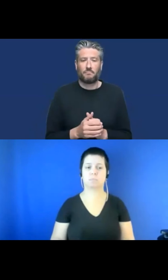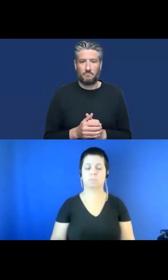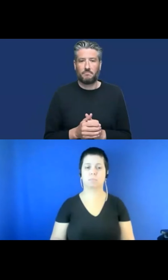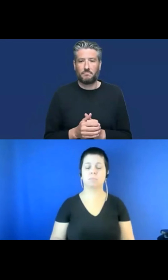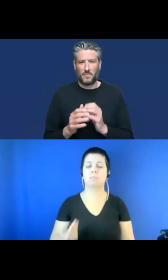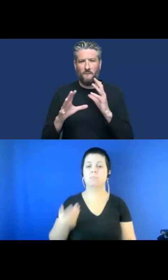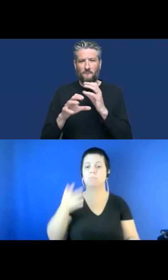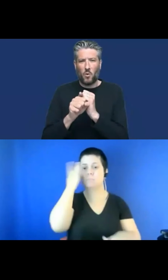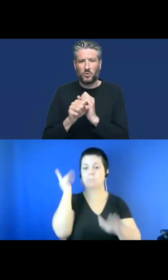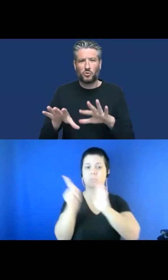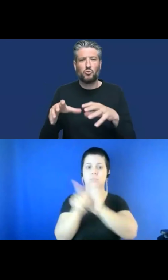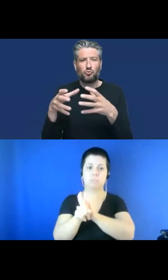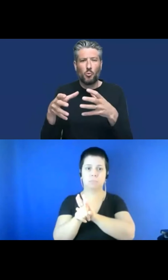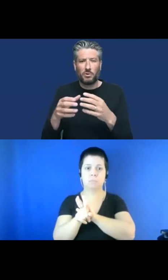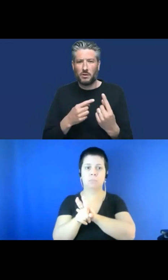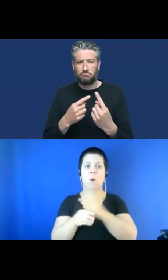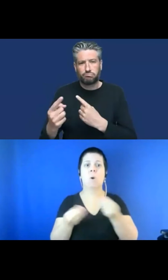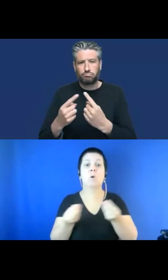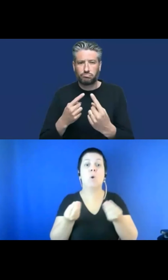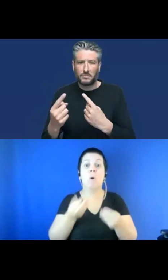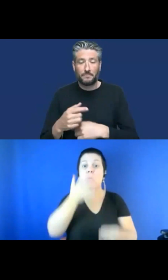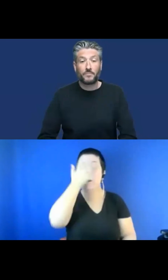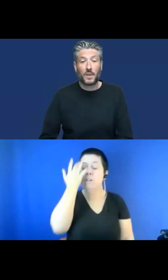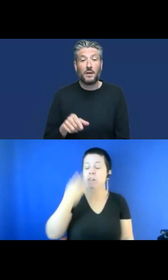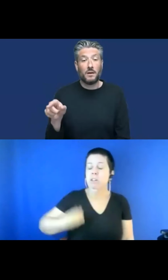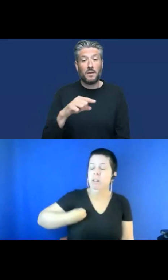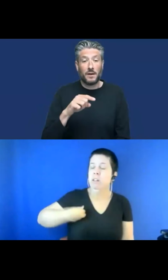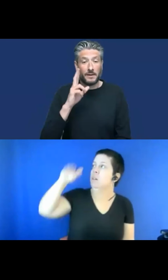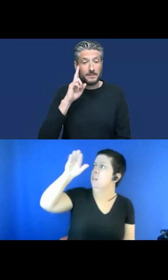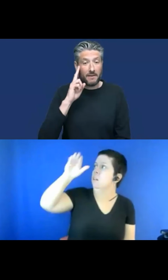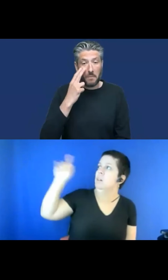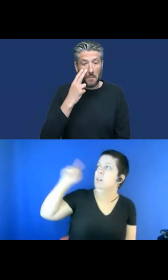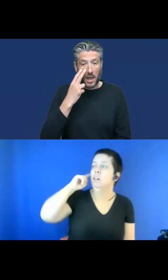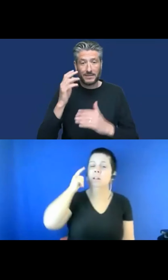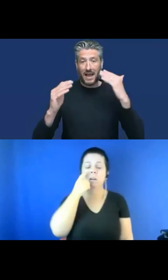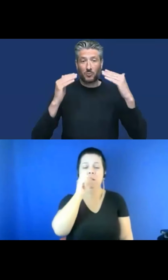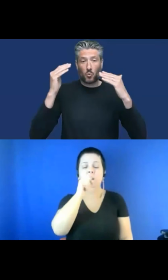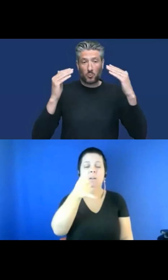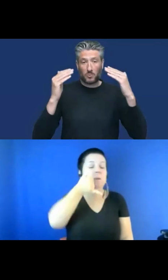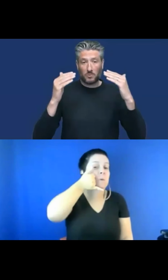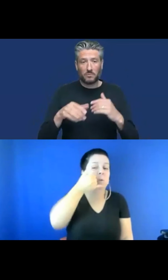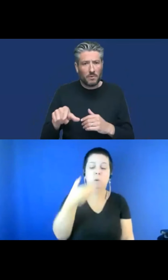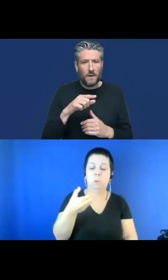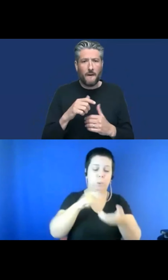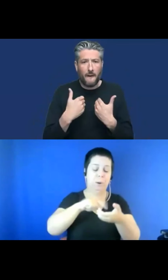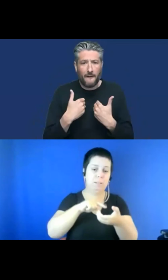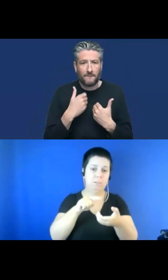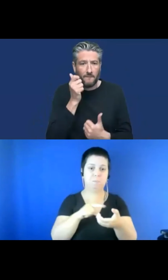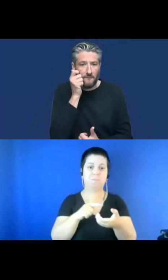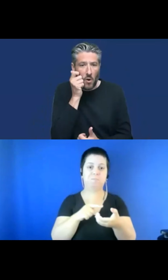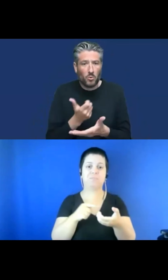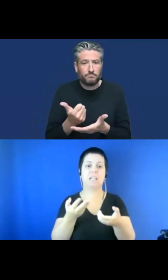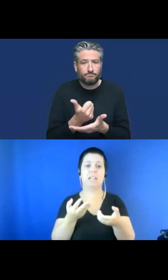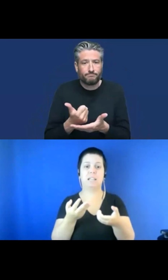what is the lived experience of adults who are deafblind when using personal mobile phones and wayfinding apps for